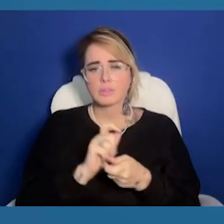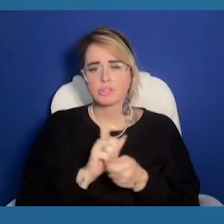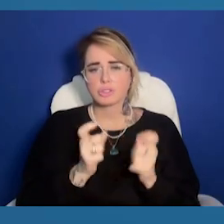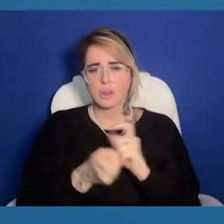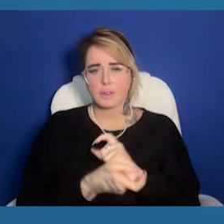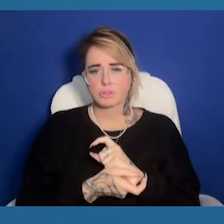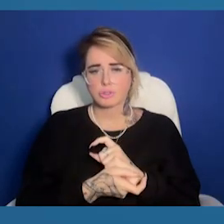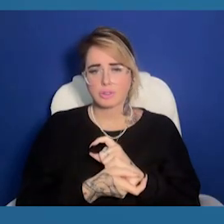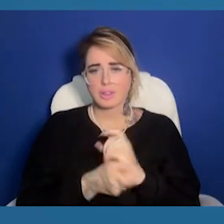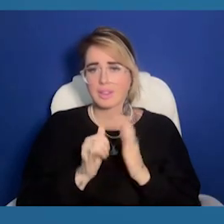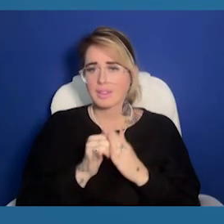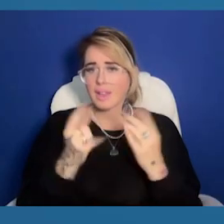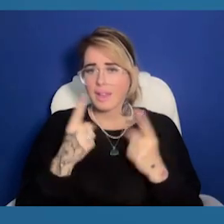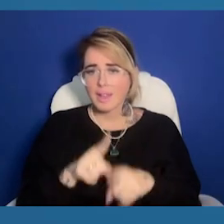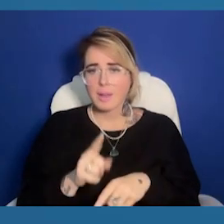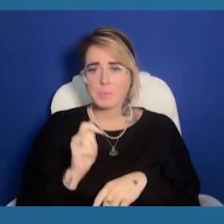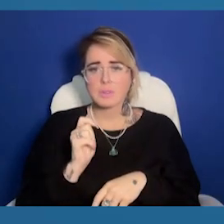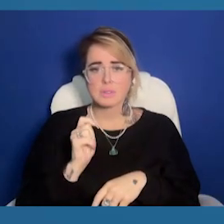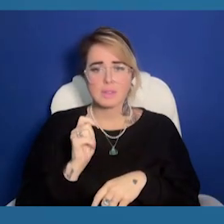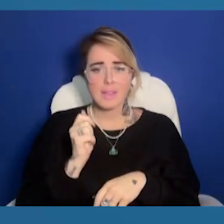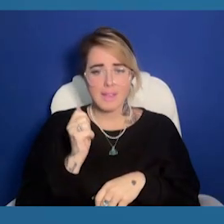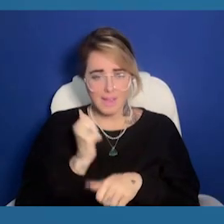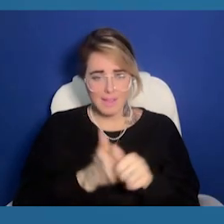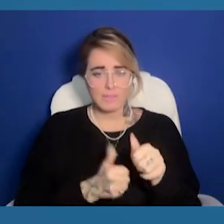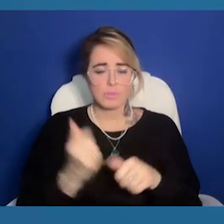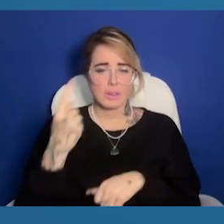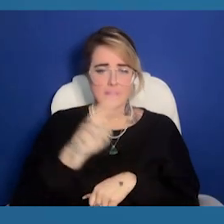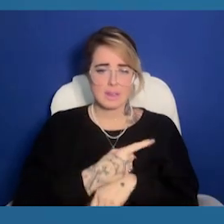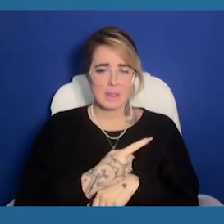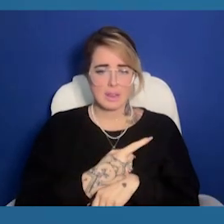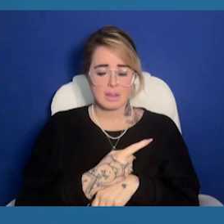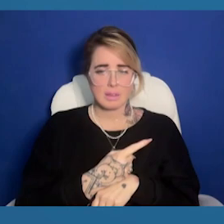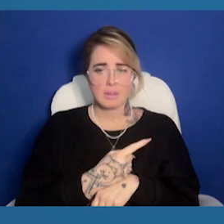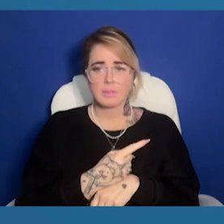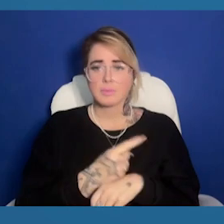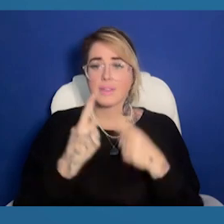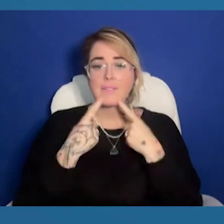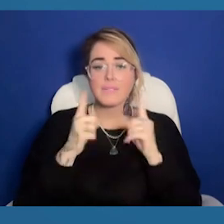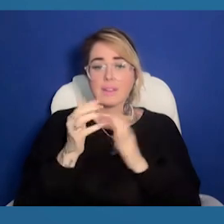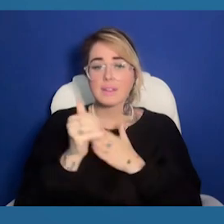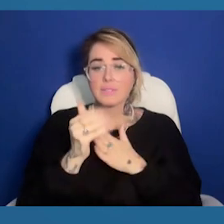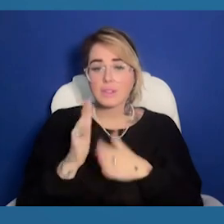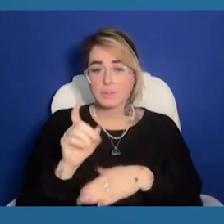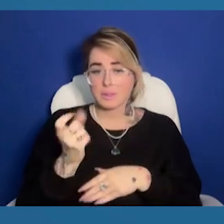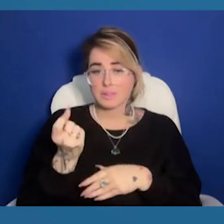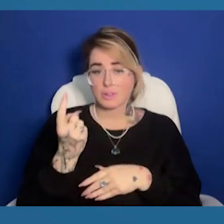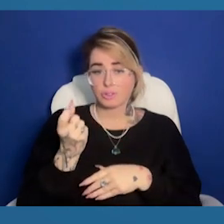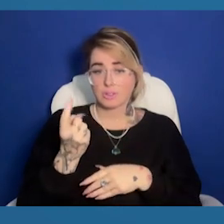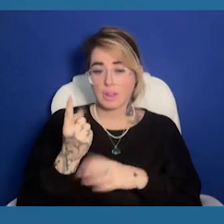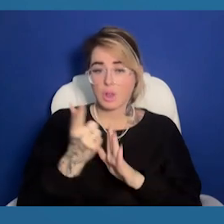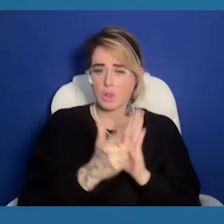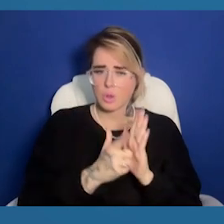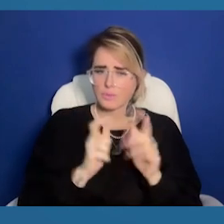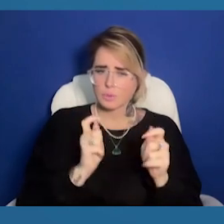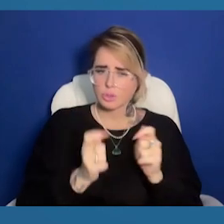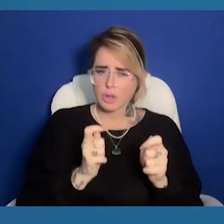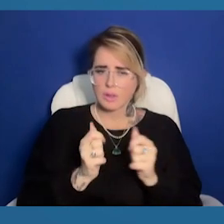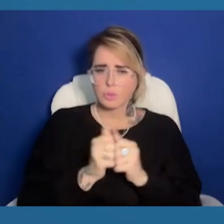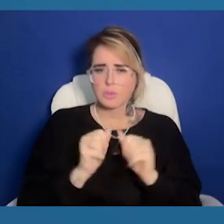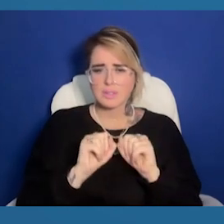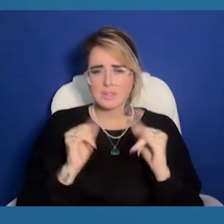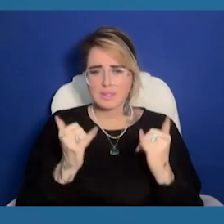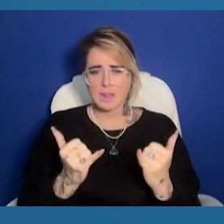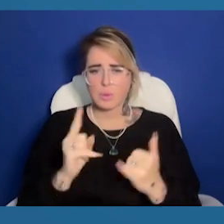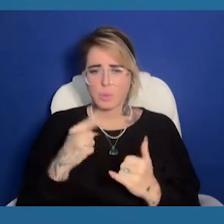It happens every single day. It takes effective leaders to understand that laws need to change with the society in which we